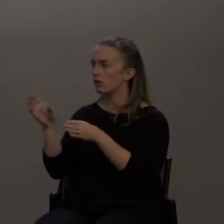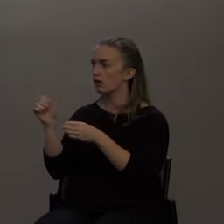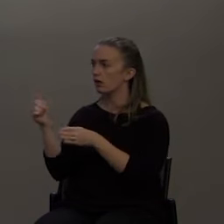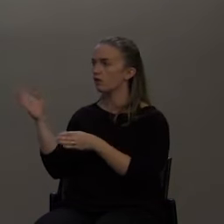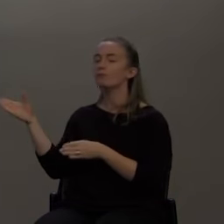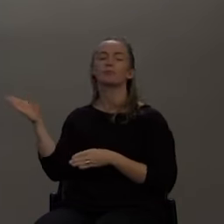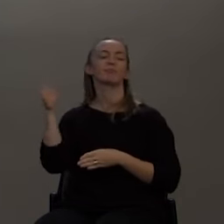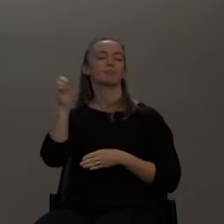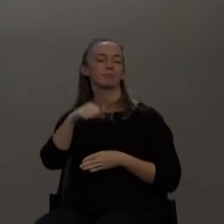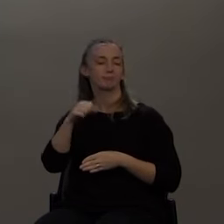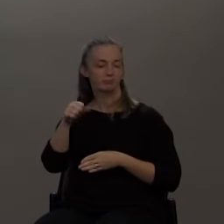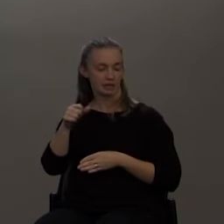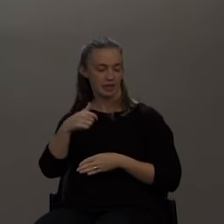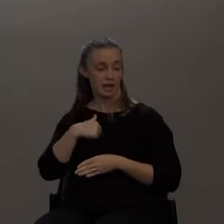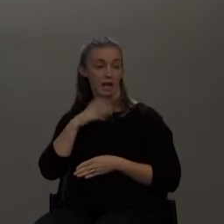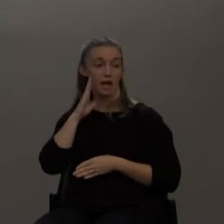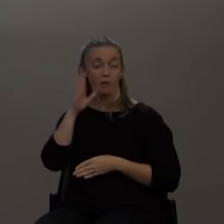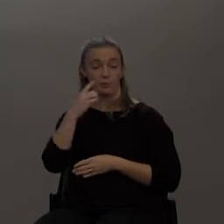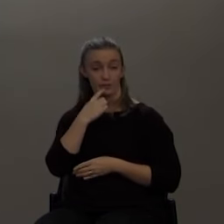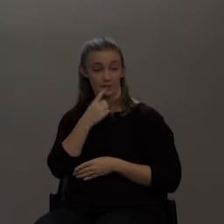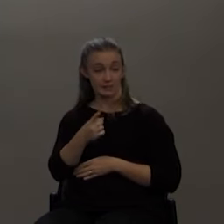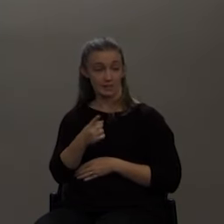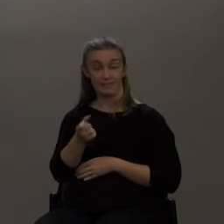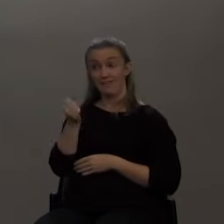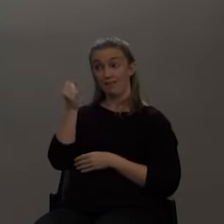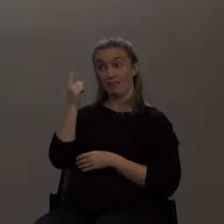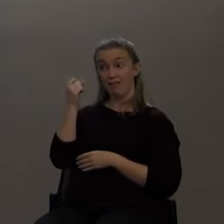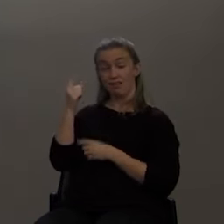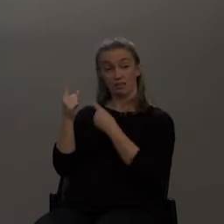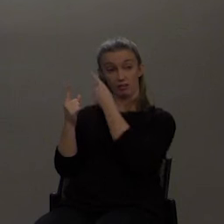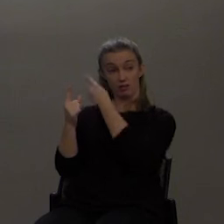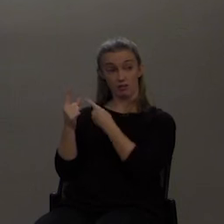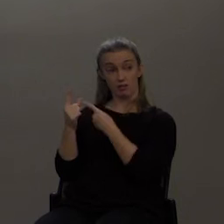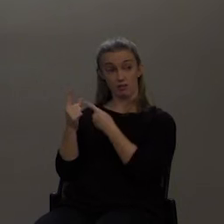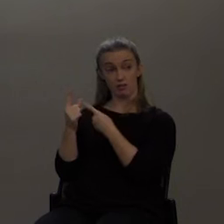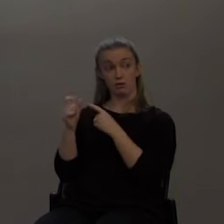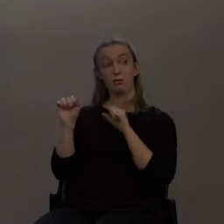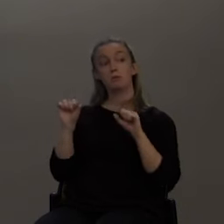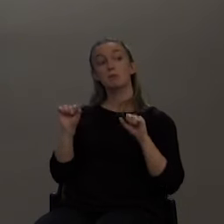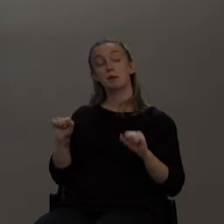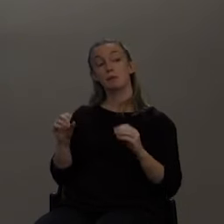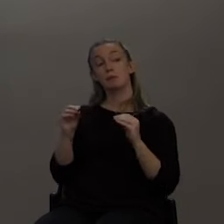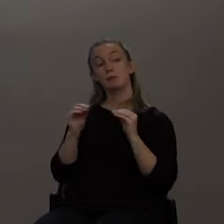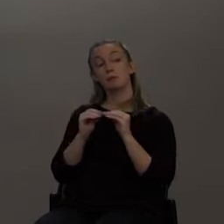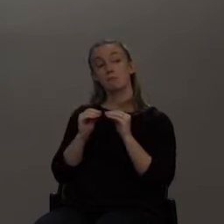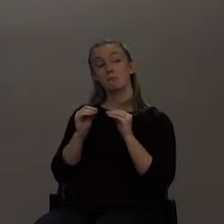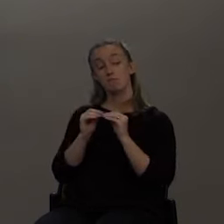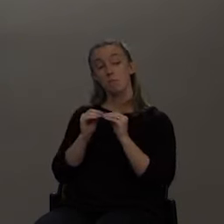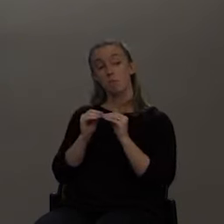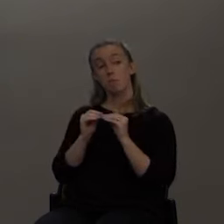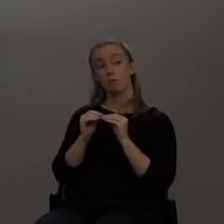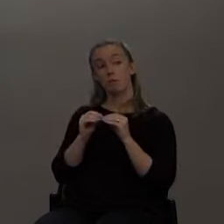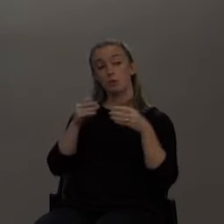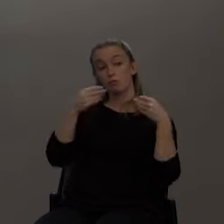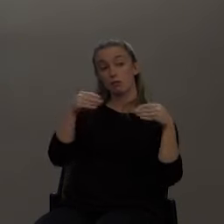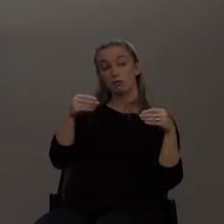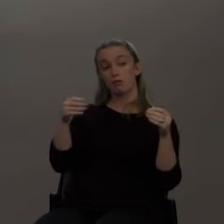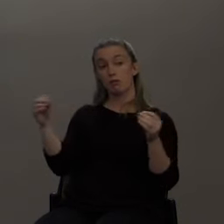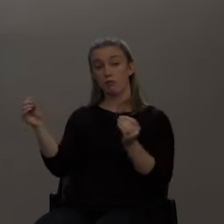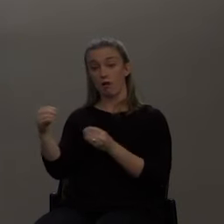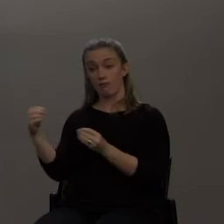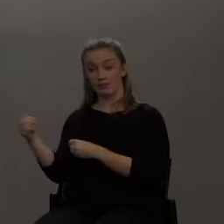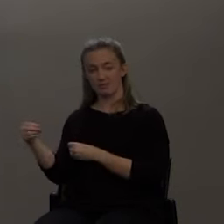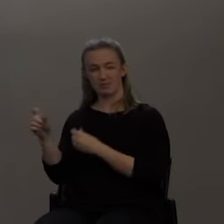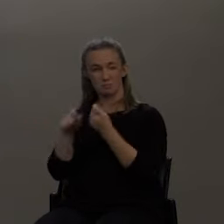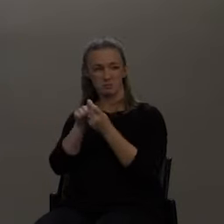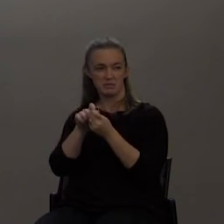Well, I would argue that the 11 up there are probably more concentrated in retail and office. I don't know the specific numbers on that.